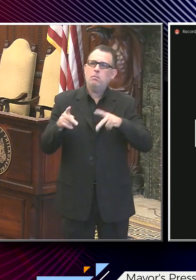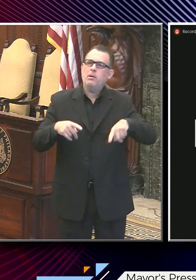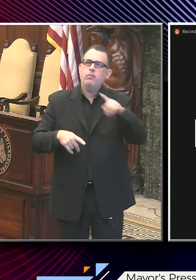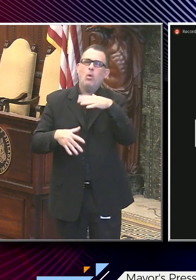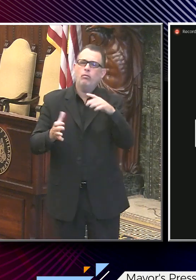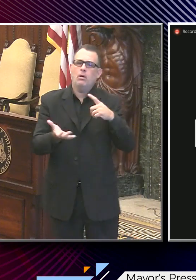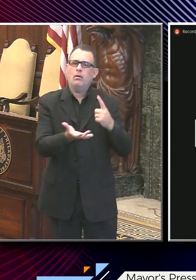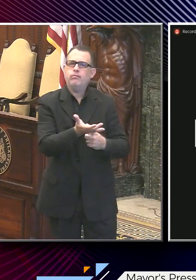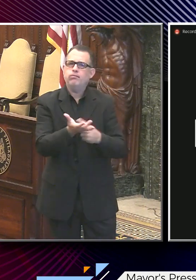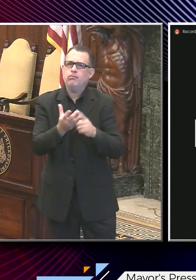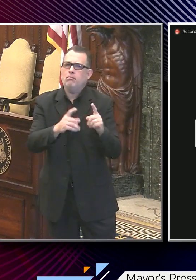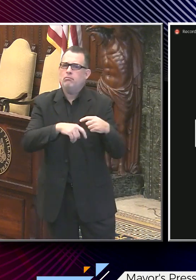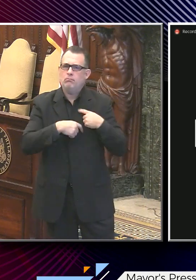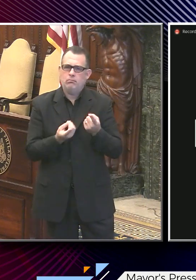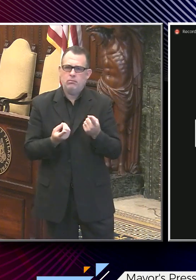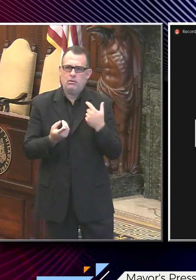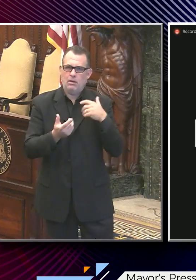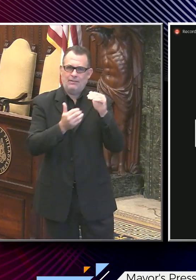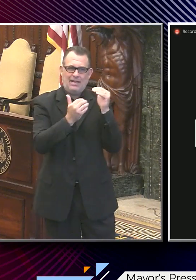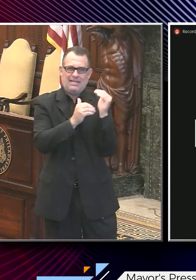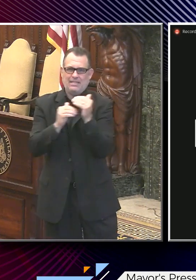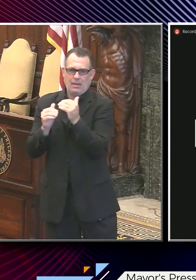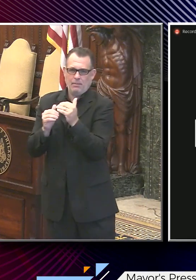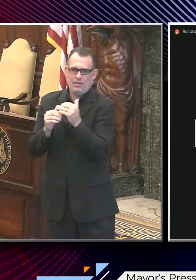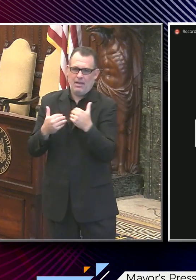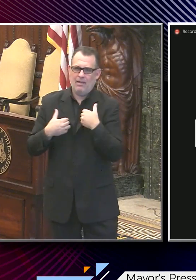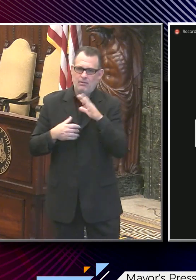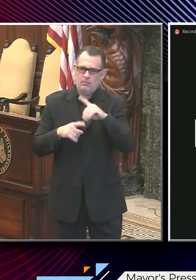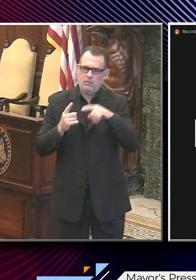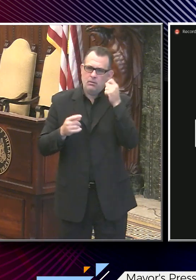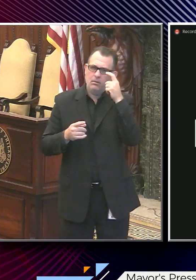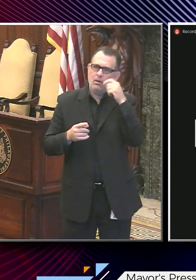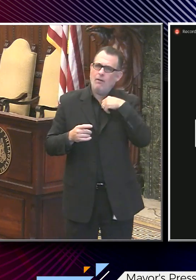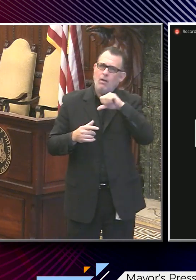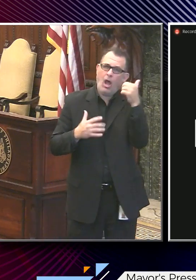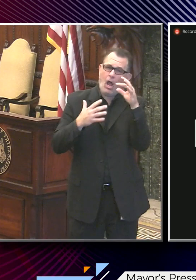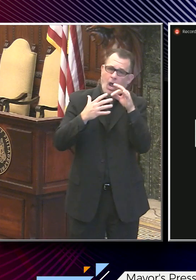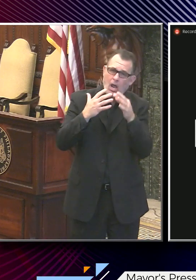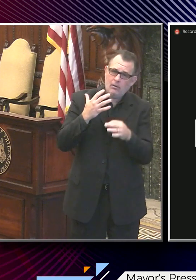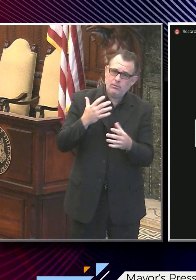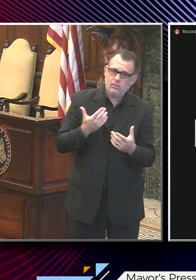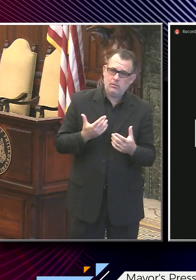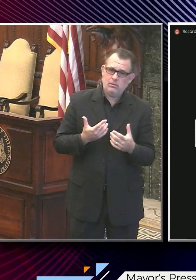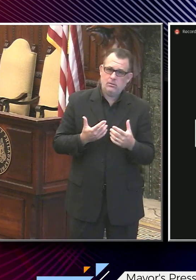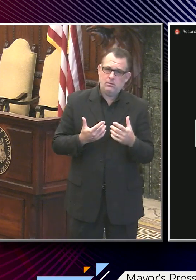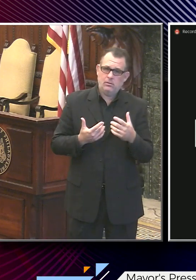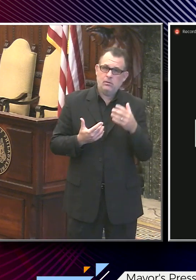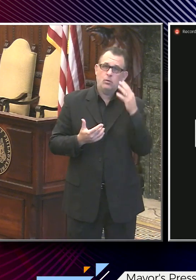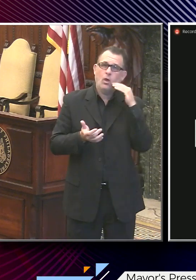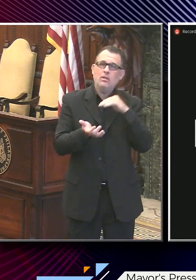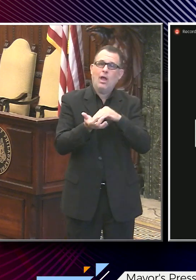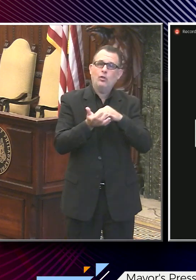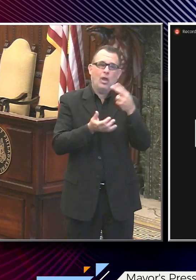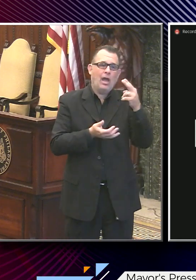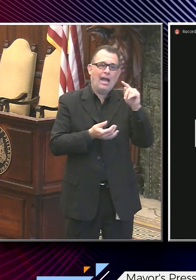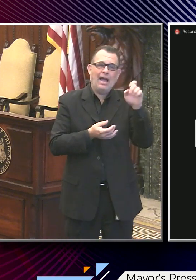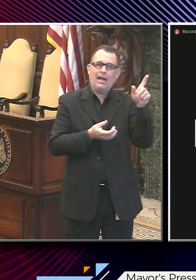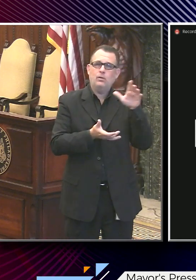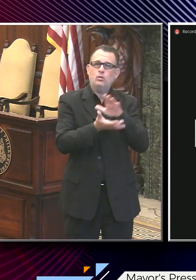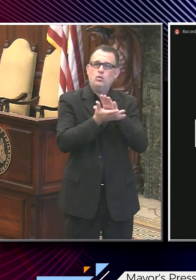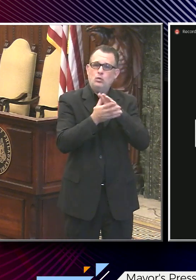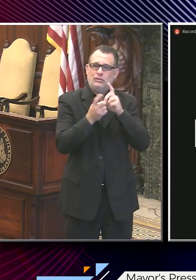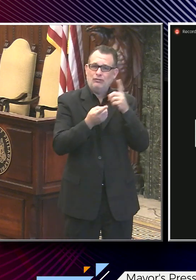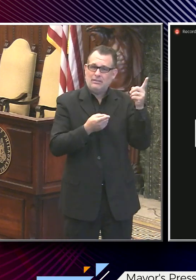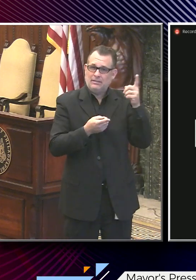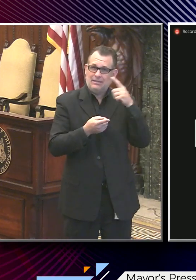the limitations, but what about the ultimate capacity? Superintendent Height said this morning that, you know, there's maybe